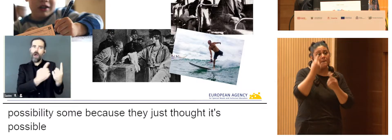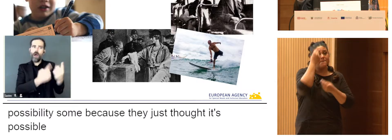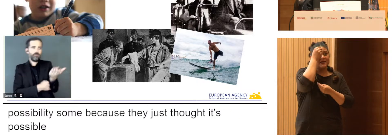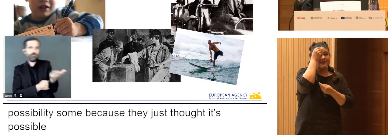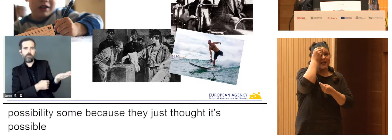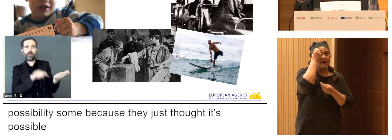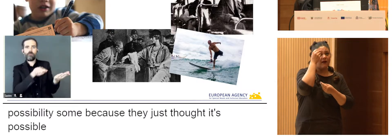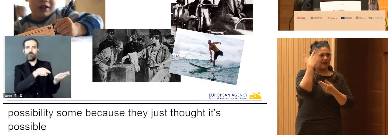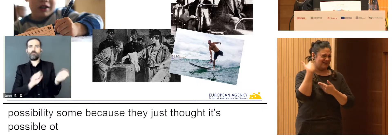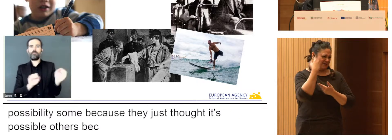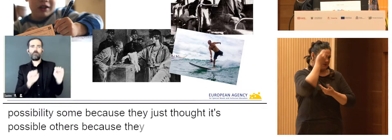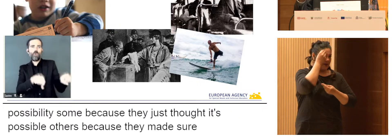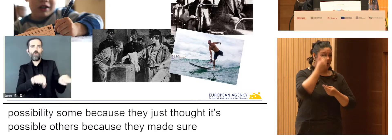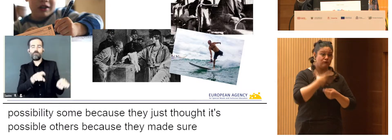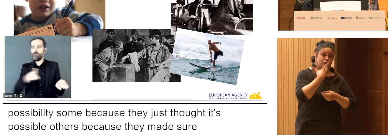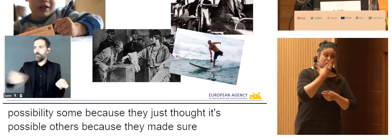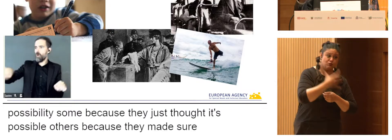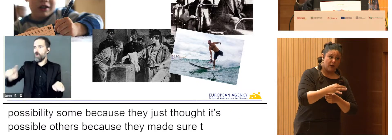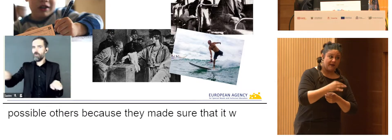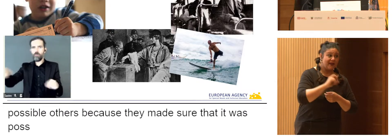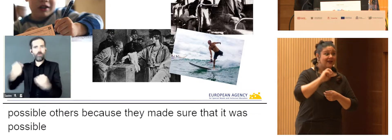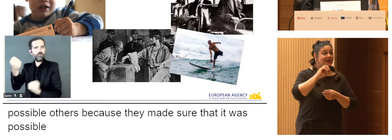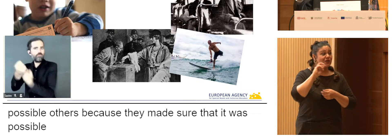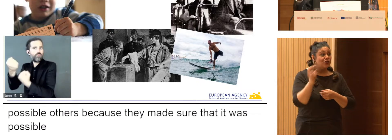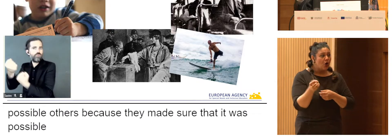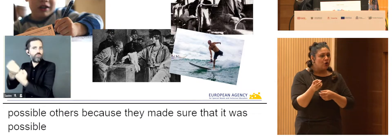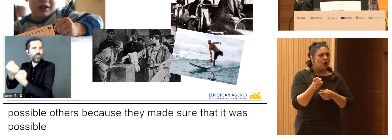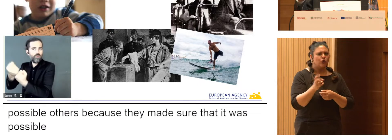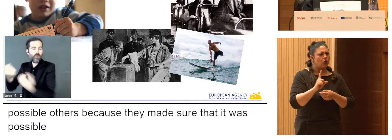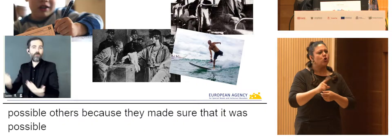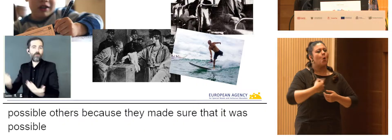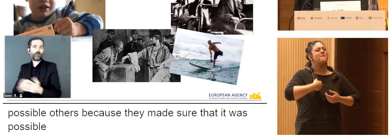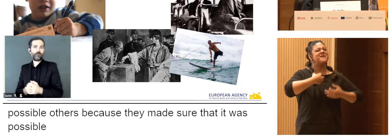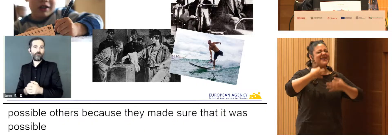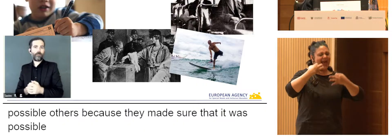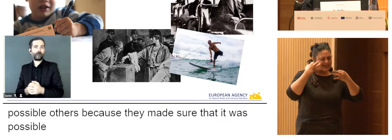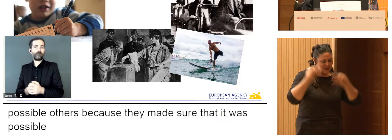they made sure that it was possible, and many others